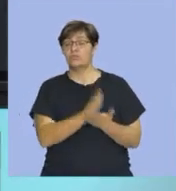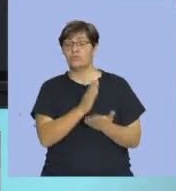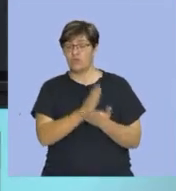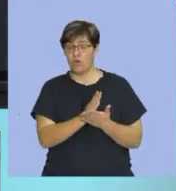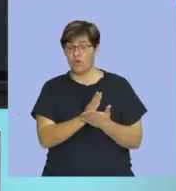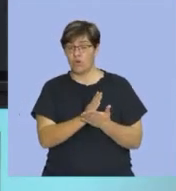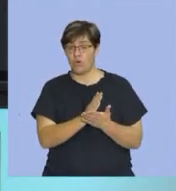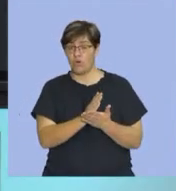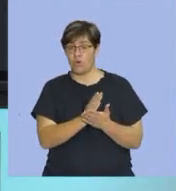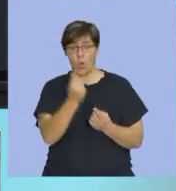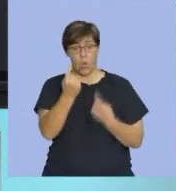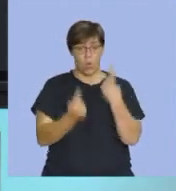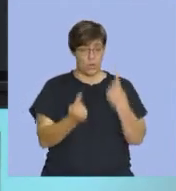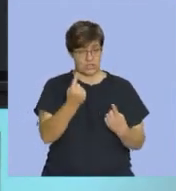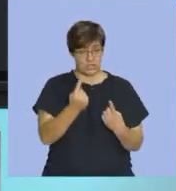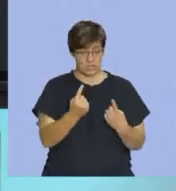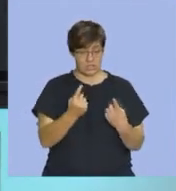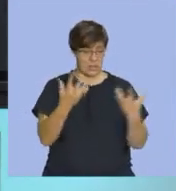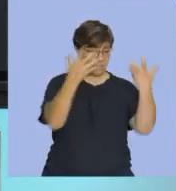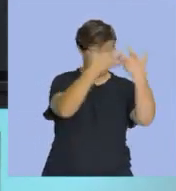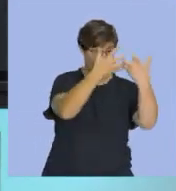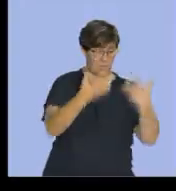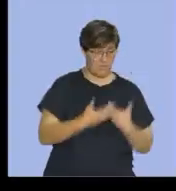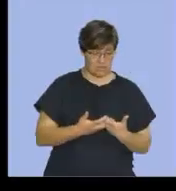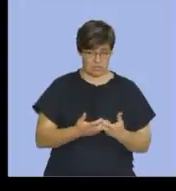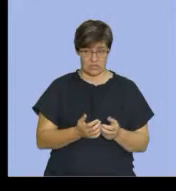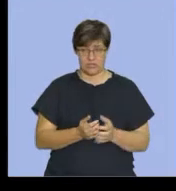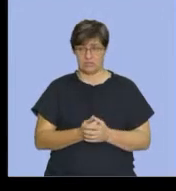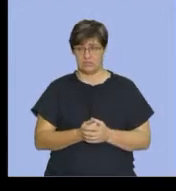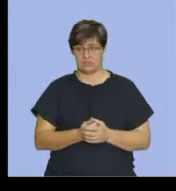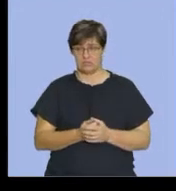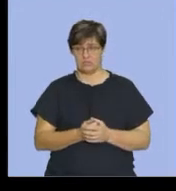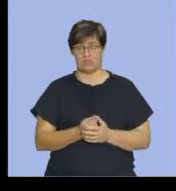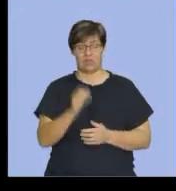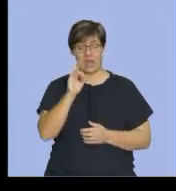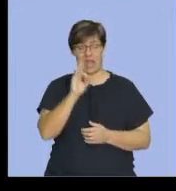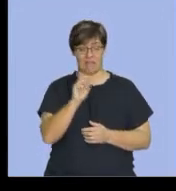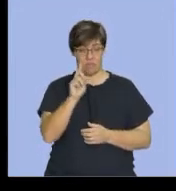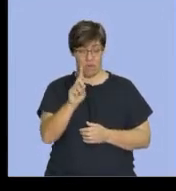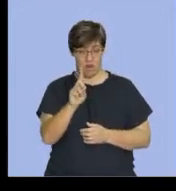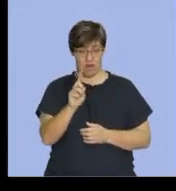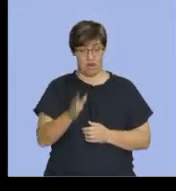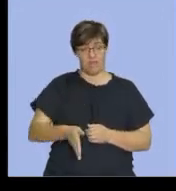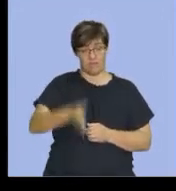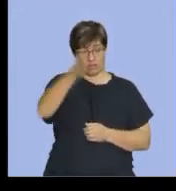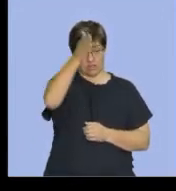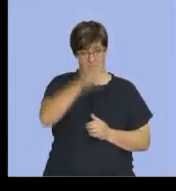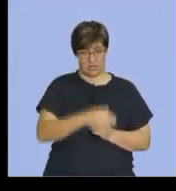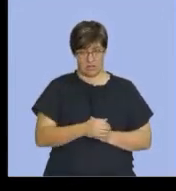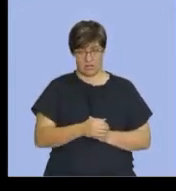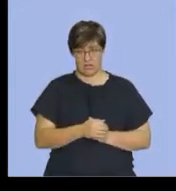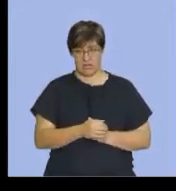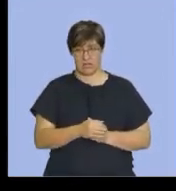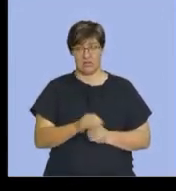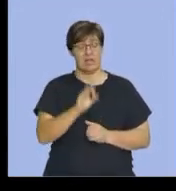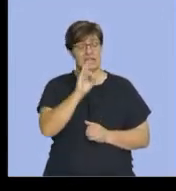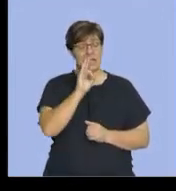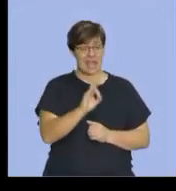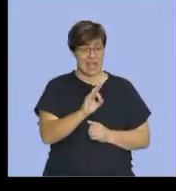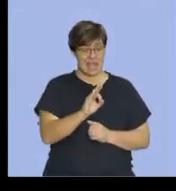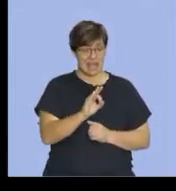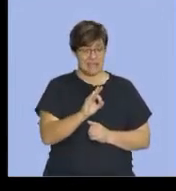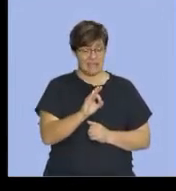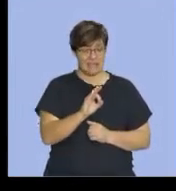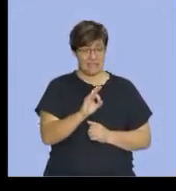I remember which vertical and which horizontal goes with each. So this is going to be F1 vertical, and this one